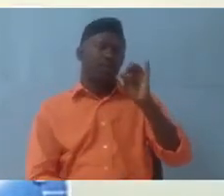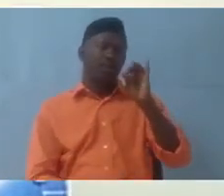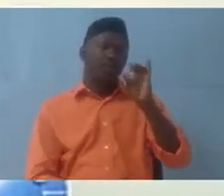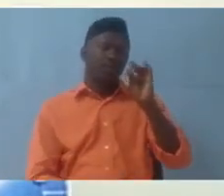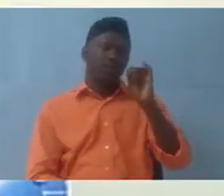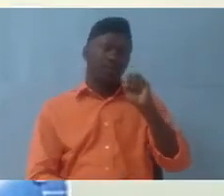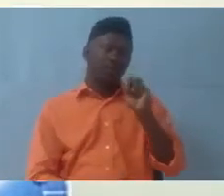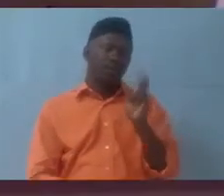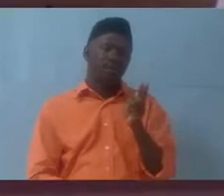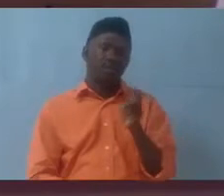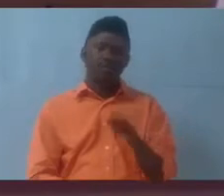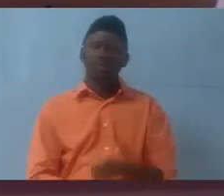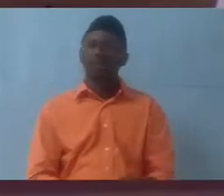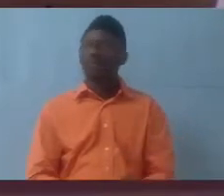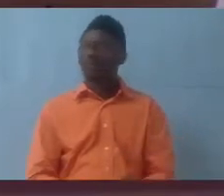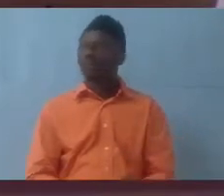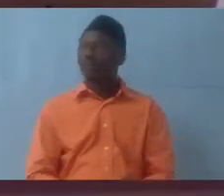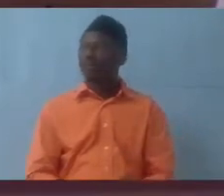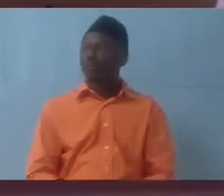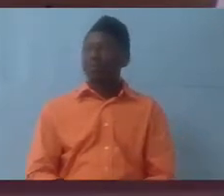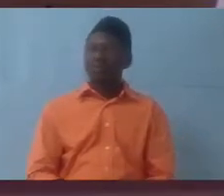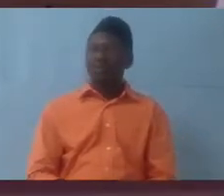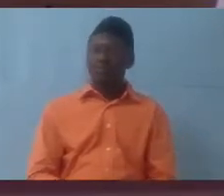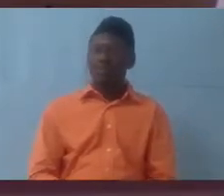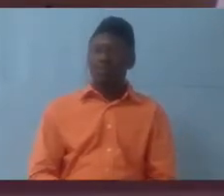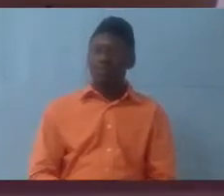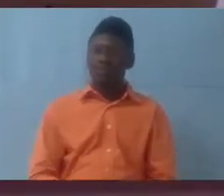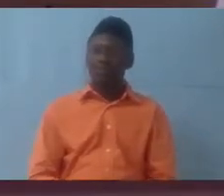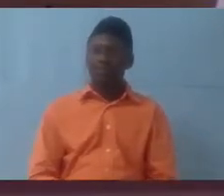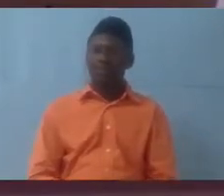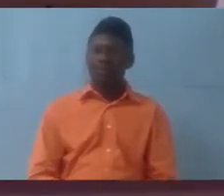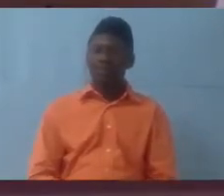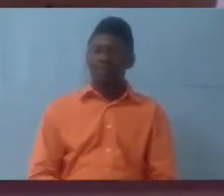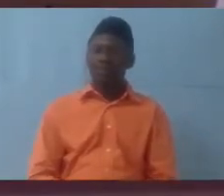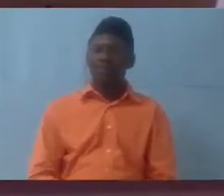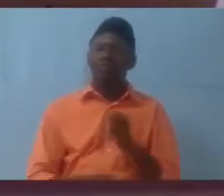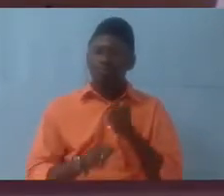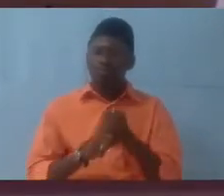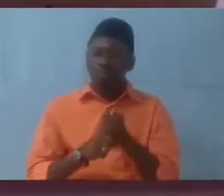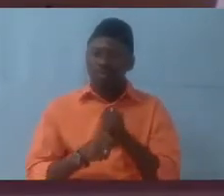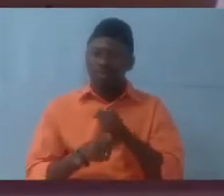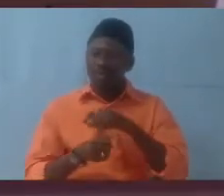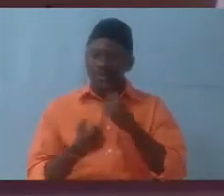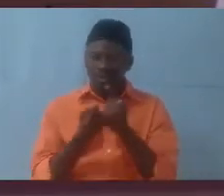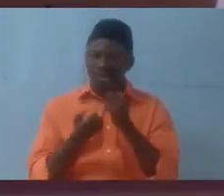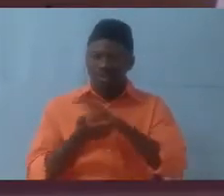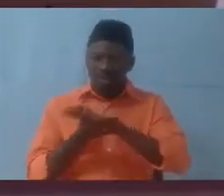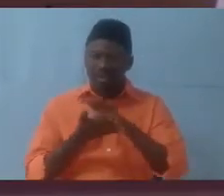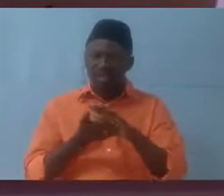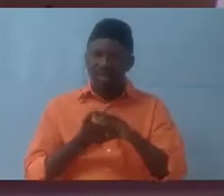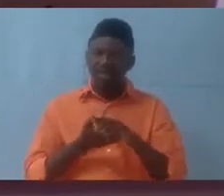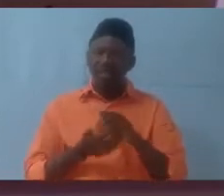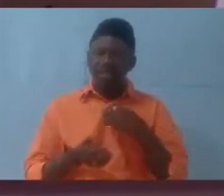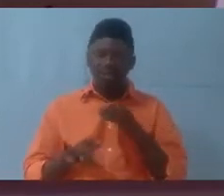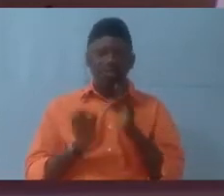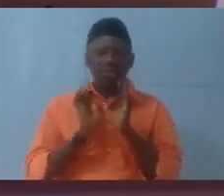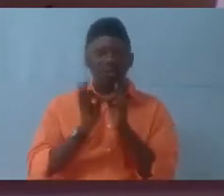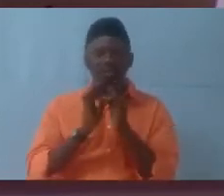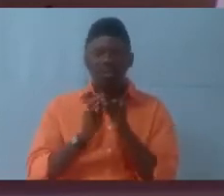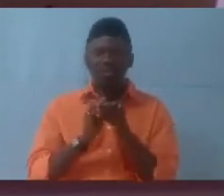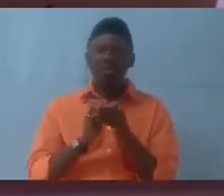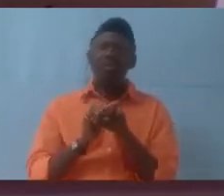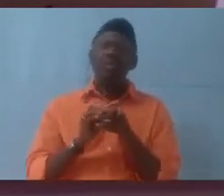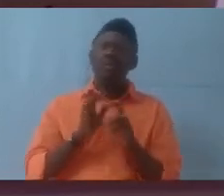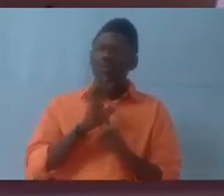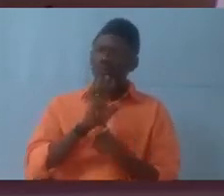ko. Mr. Gomez, for clarification, can you indicate what state agents arrested your worship Jayte at that time?